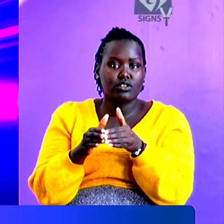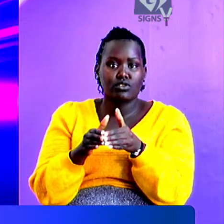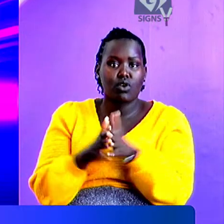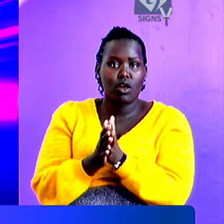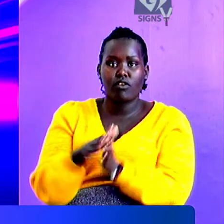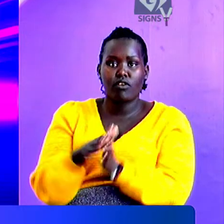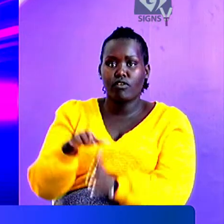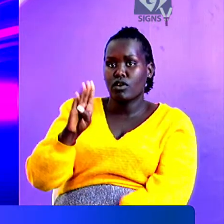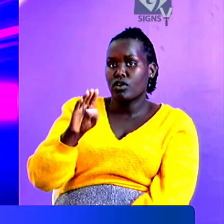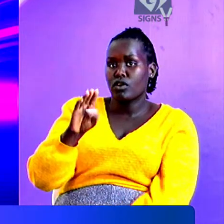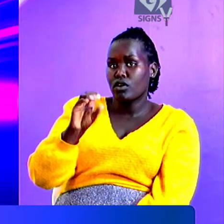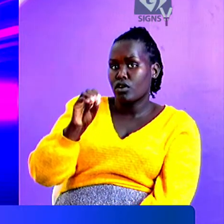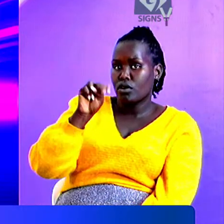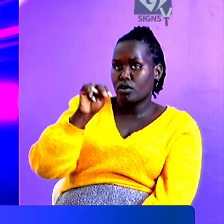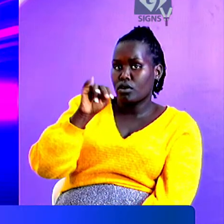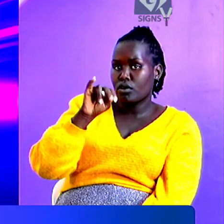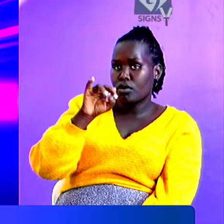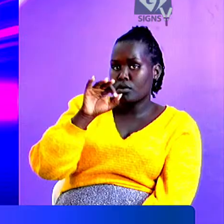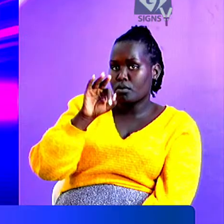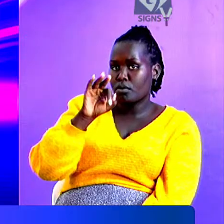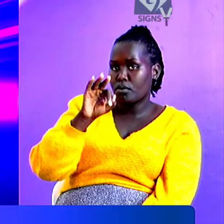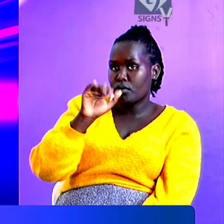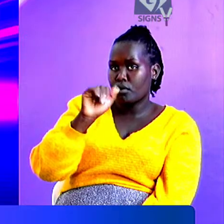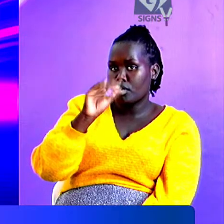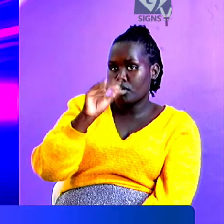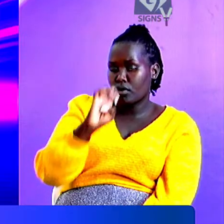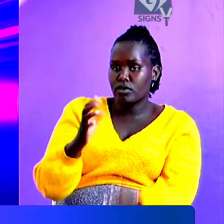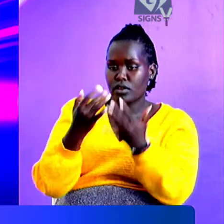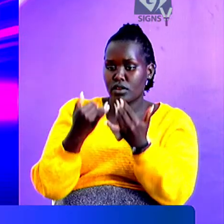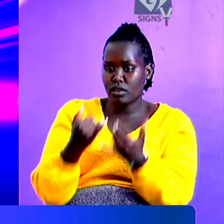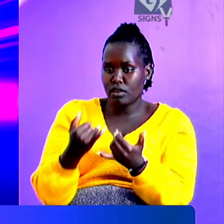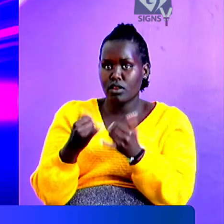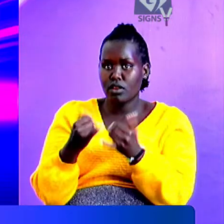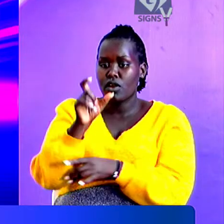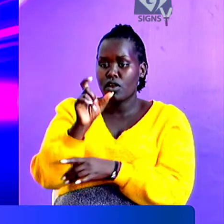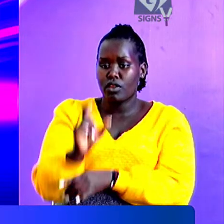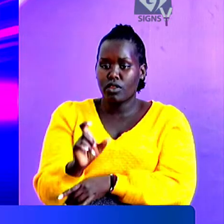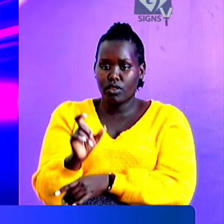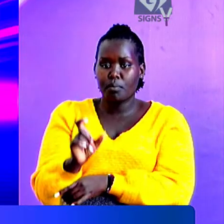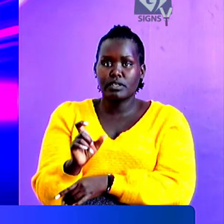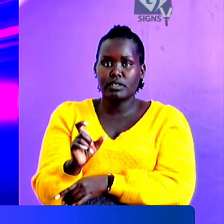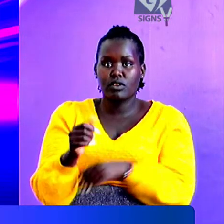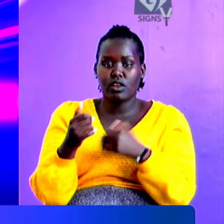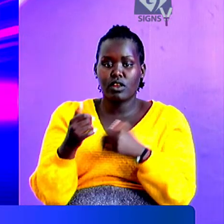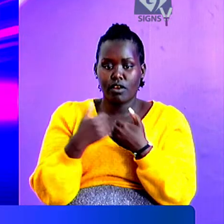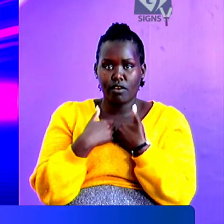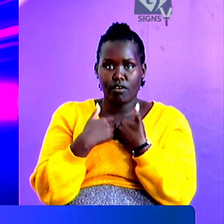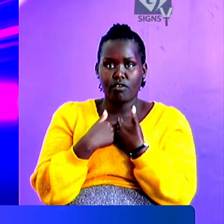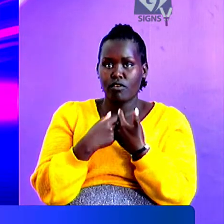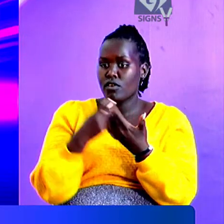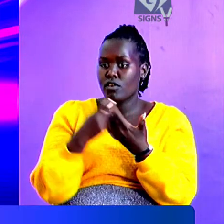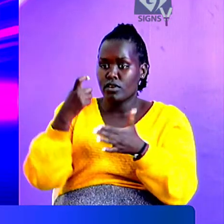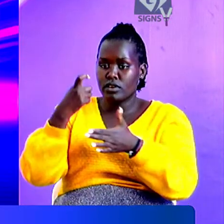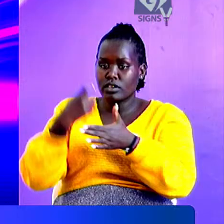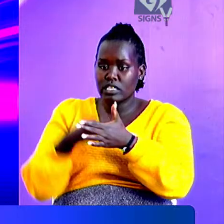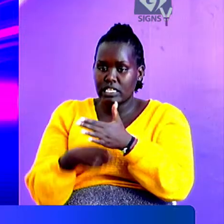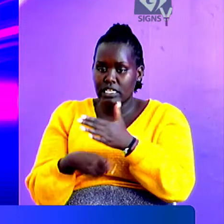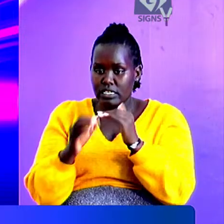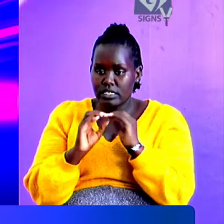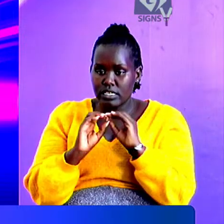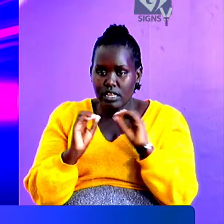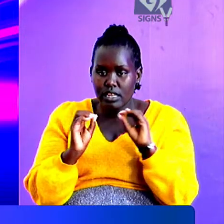Ugandan journalist Agatha Tuhaire. Now, the pattern is chilling, with no formal charges, no consular